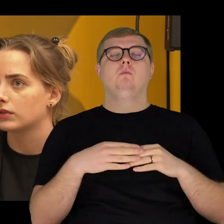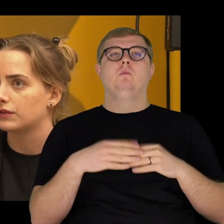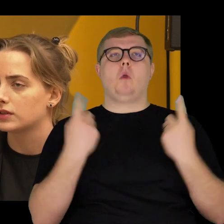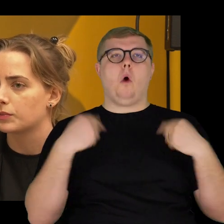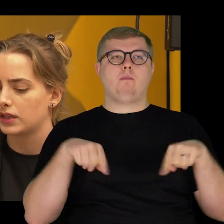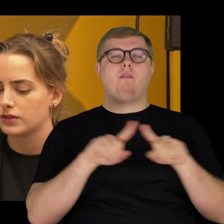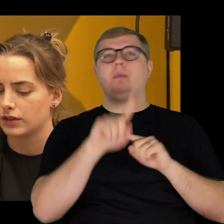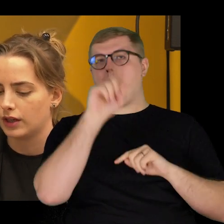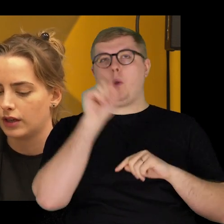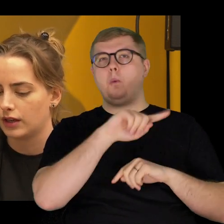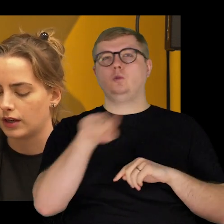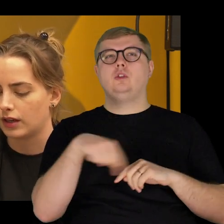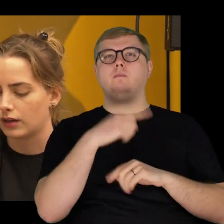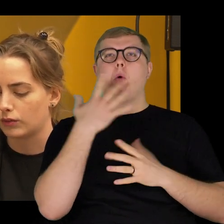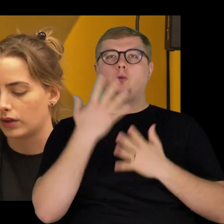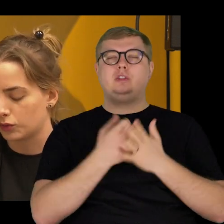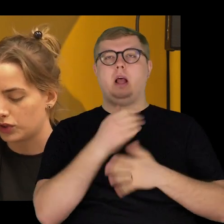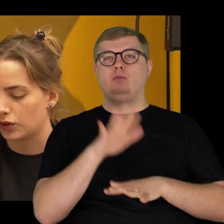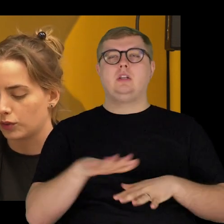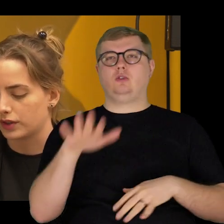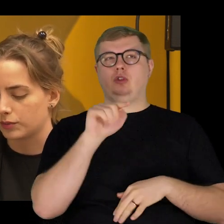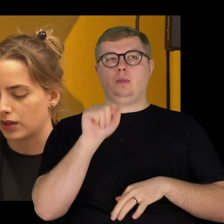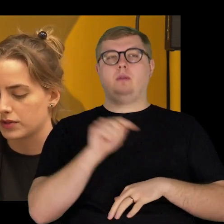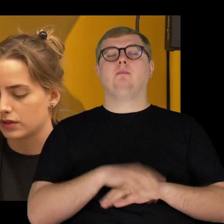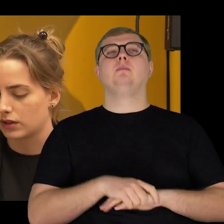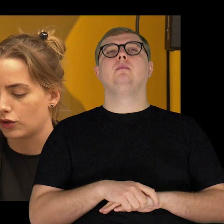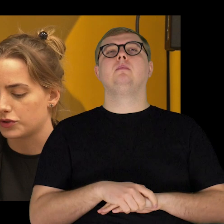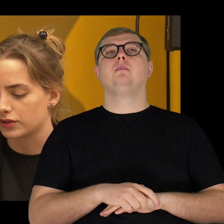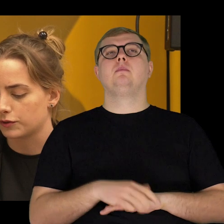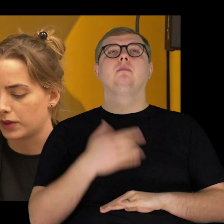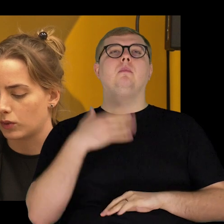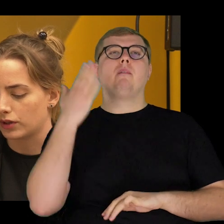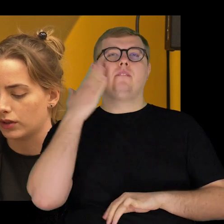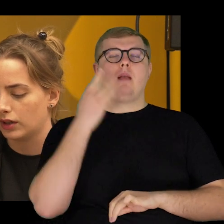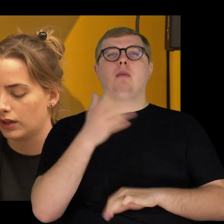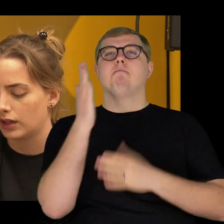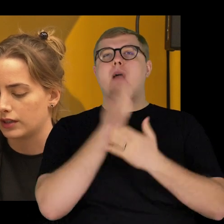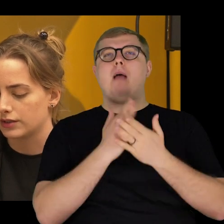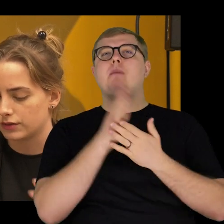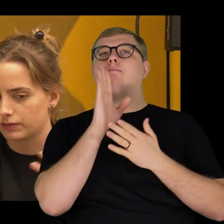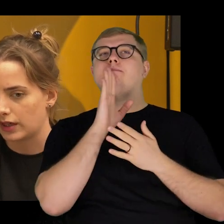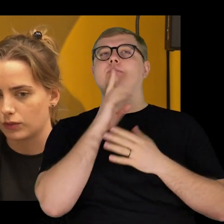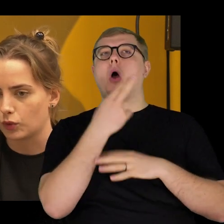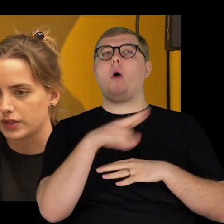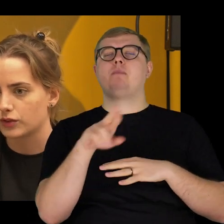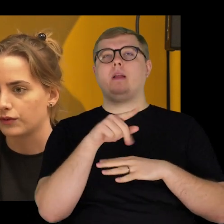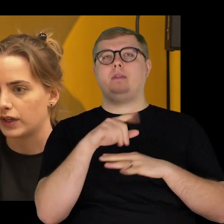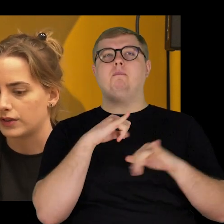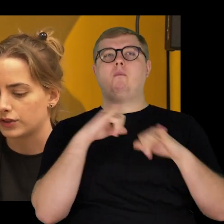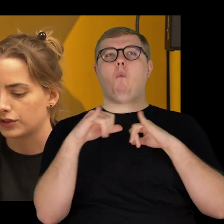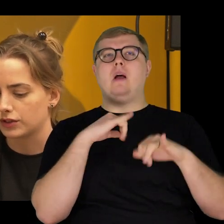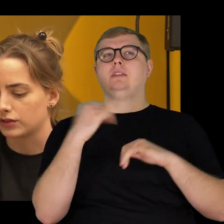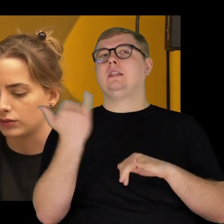use given space. And we know that maps are objects of power and always